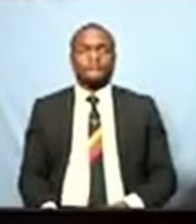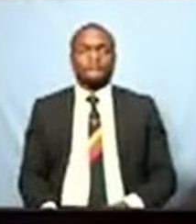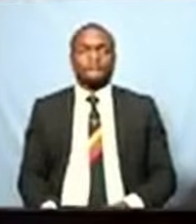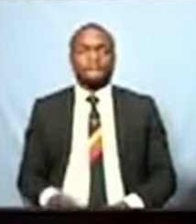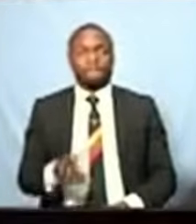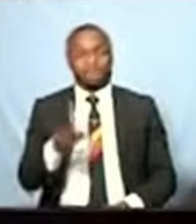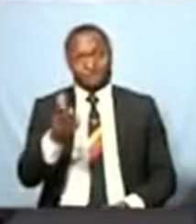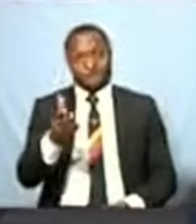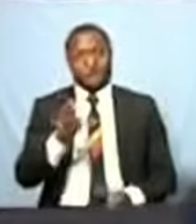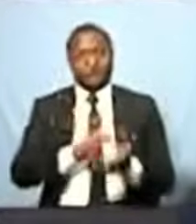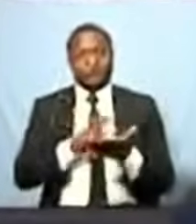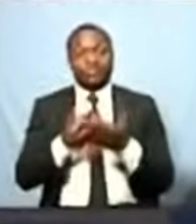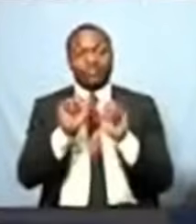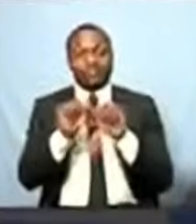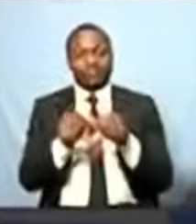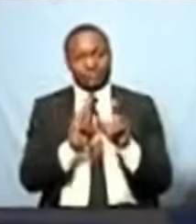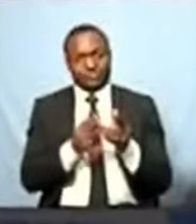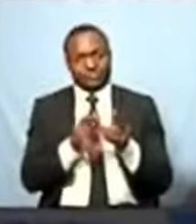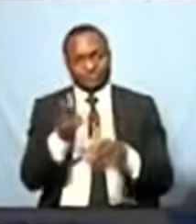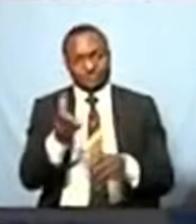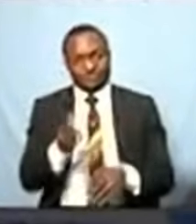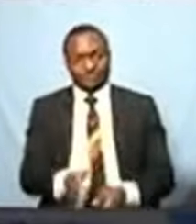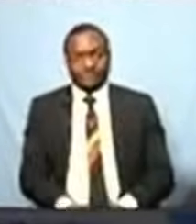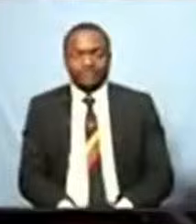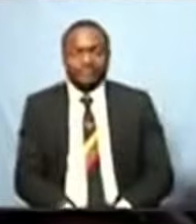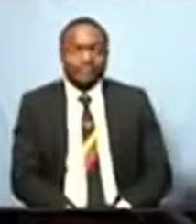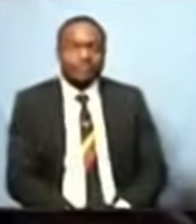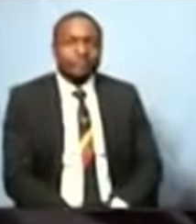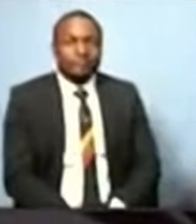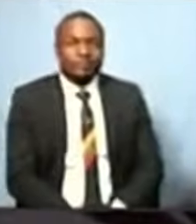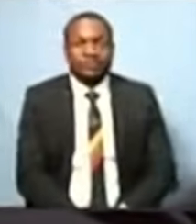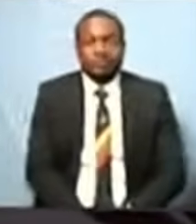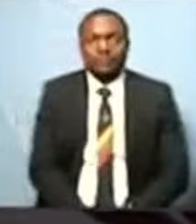Mr. Liwali, you may make your submission.